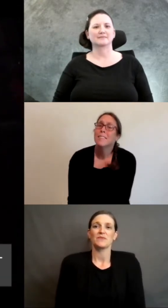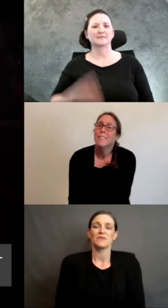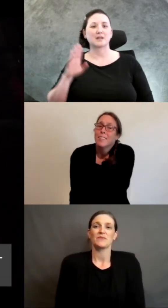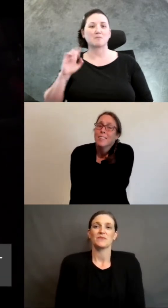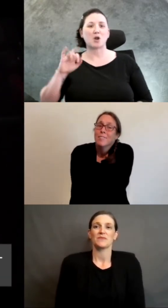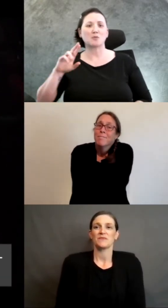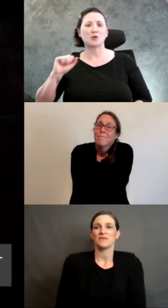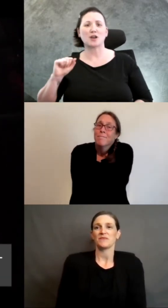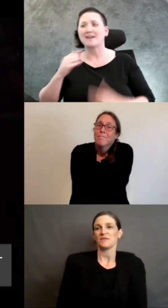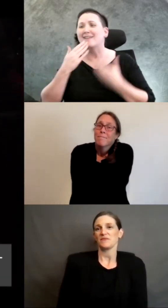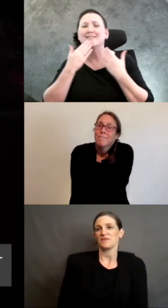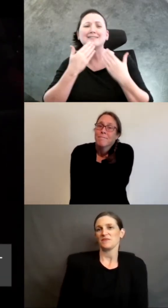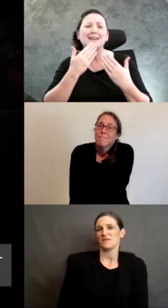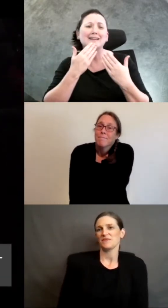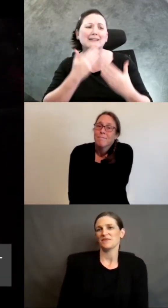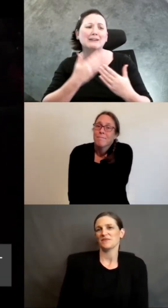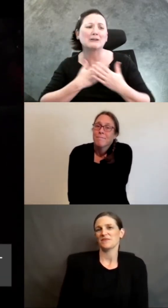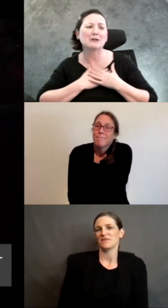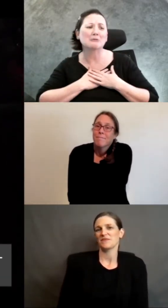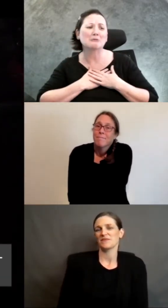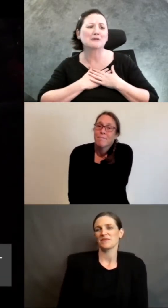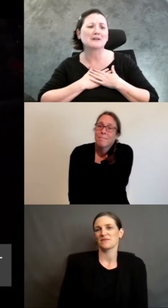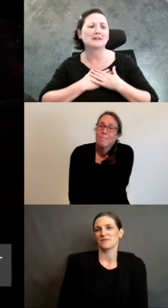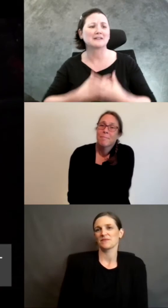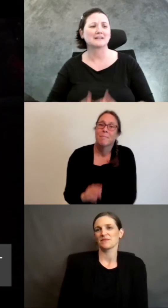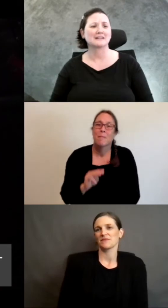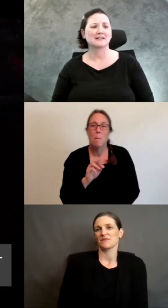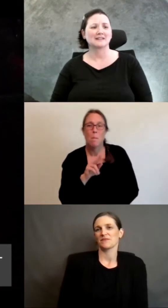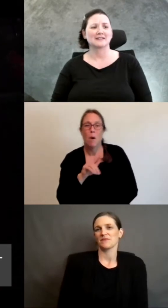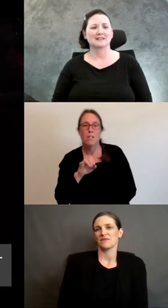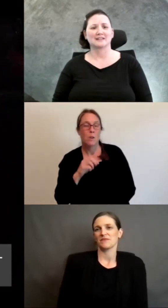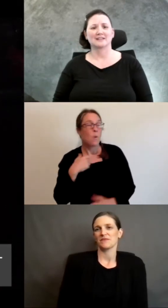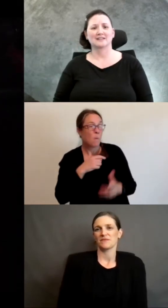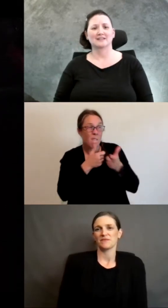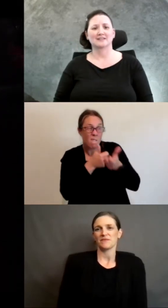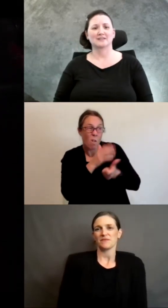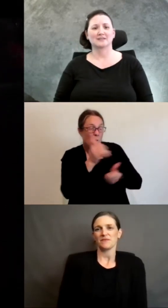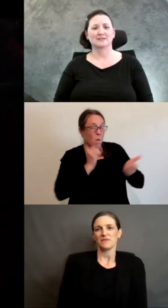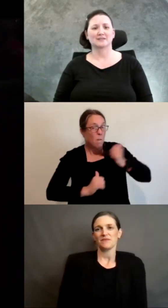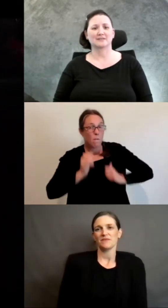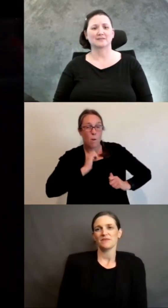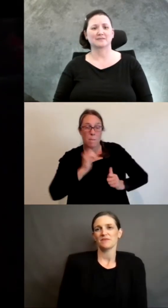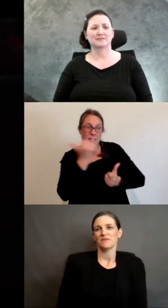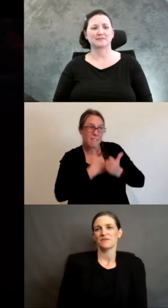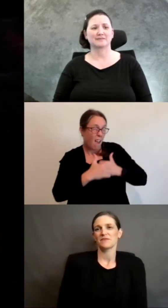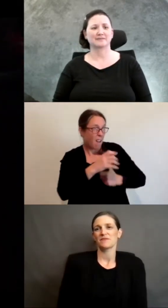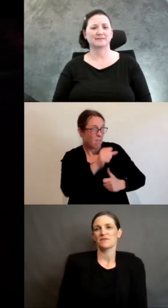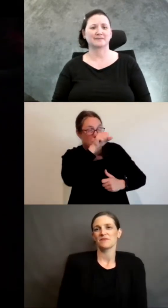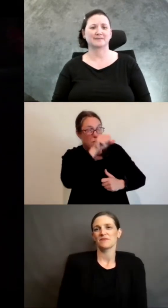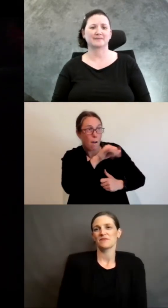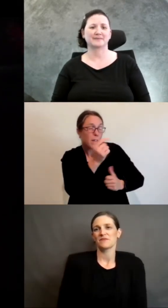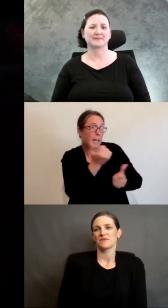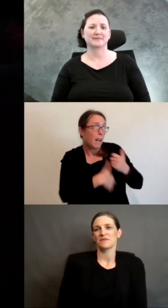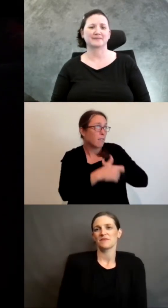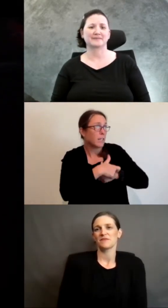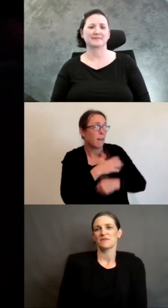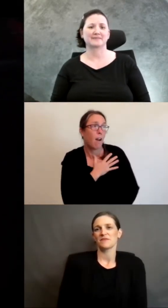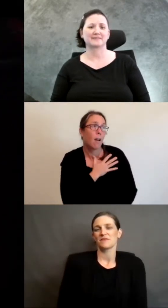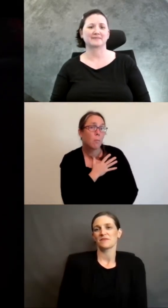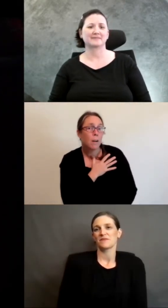been following your performances and voted for you every time. Thank you, Martin. I appreciate